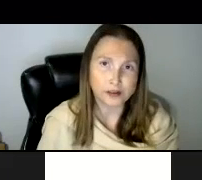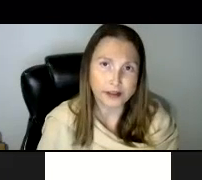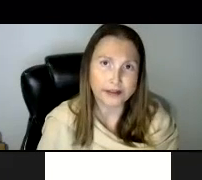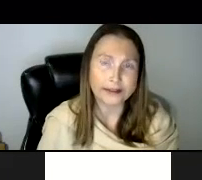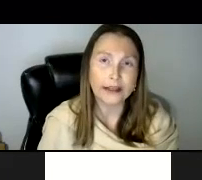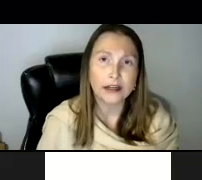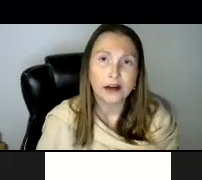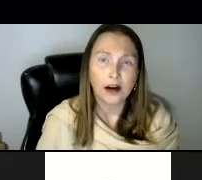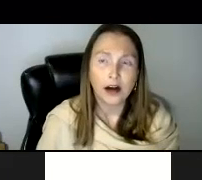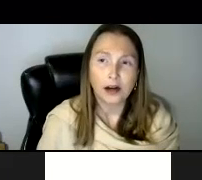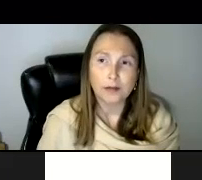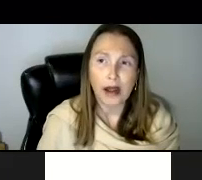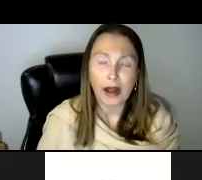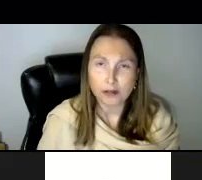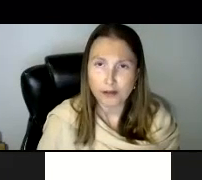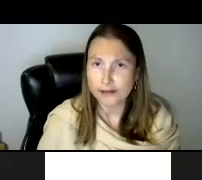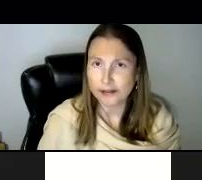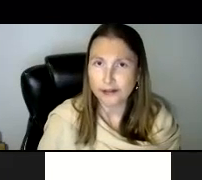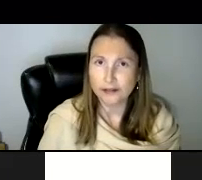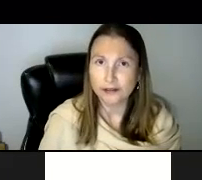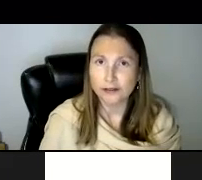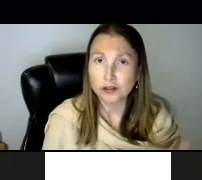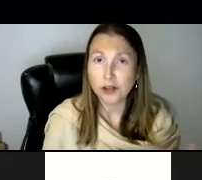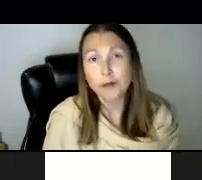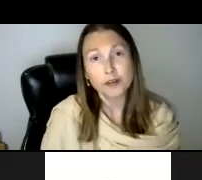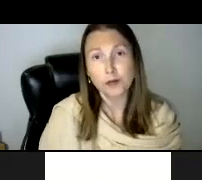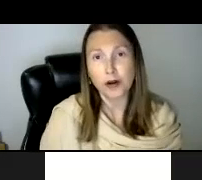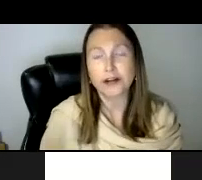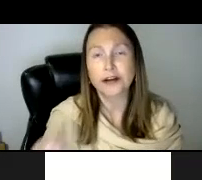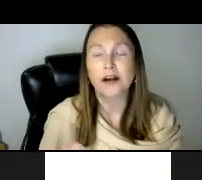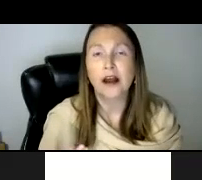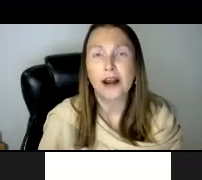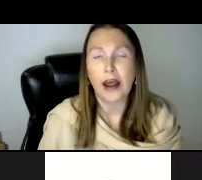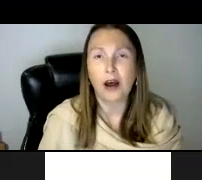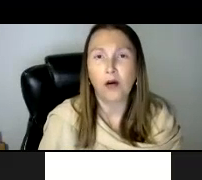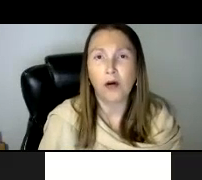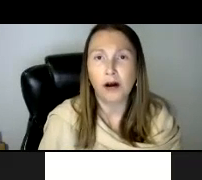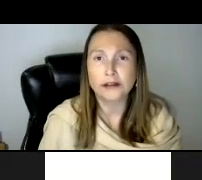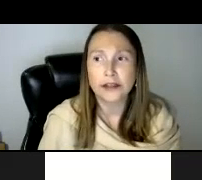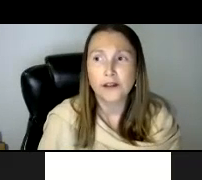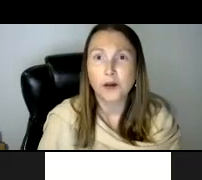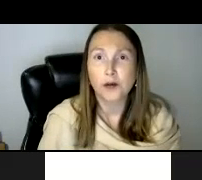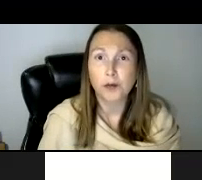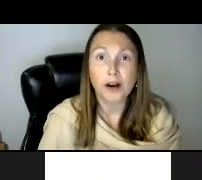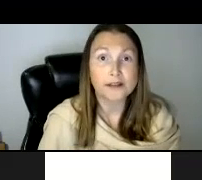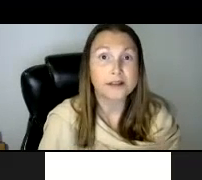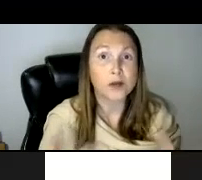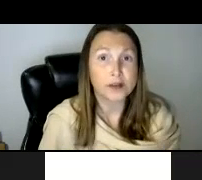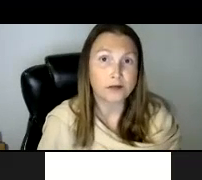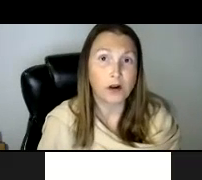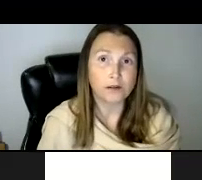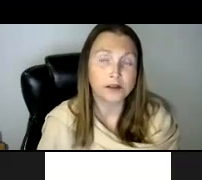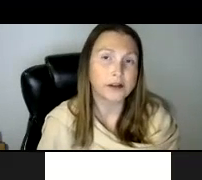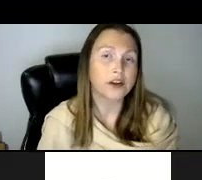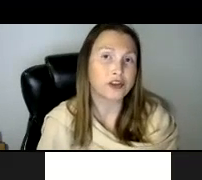in understanding how the vaccine comes to the market and how the process and what